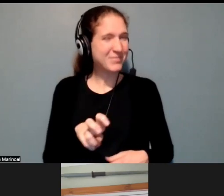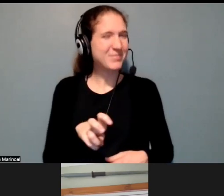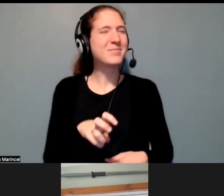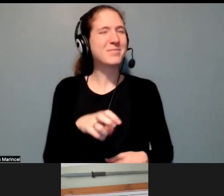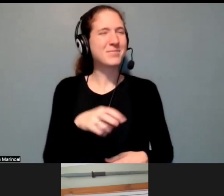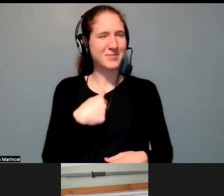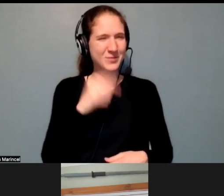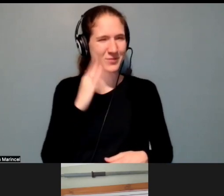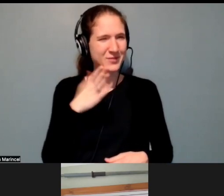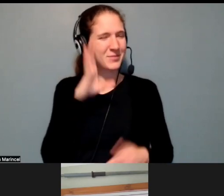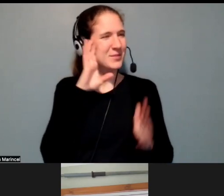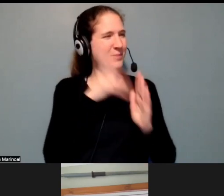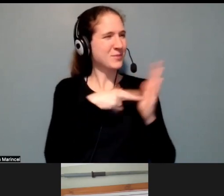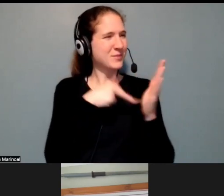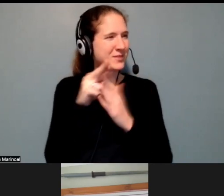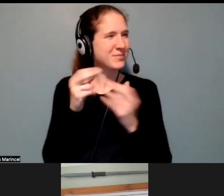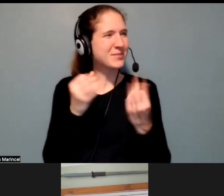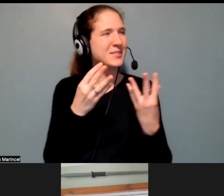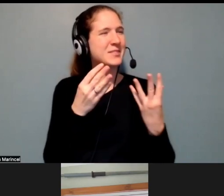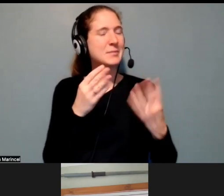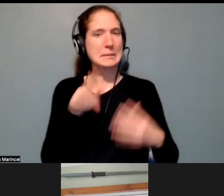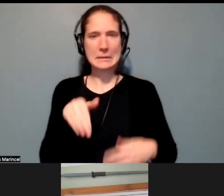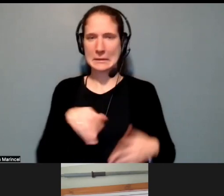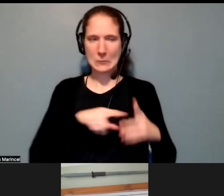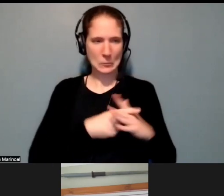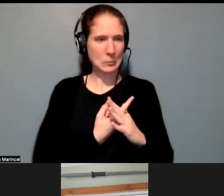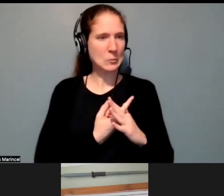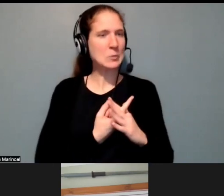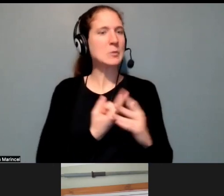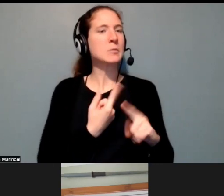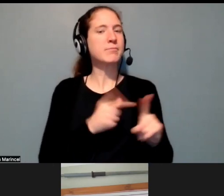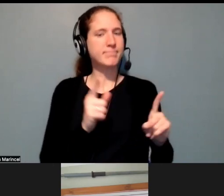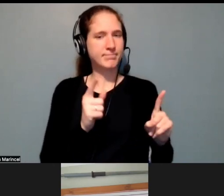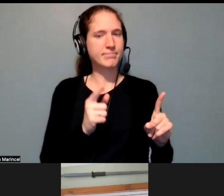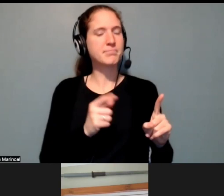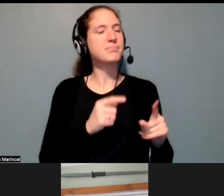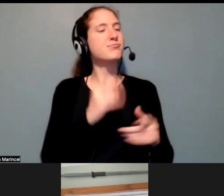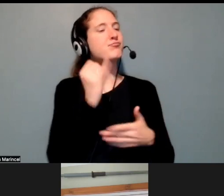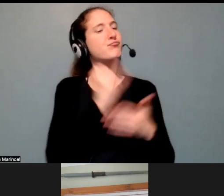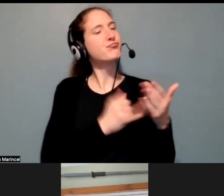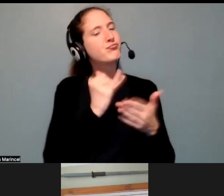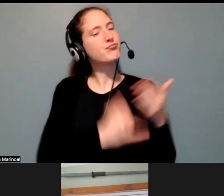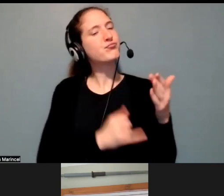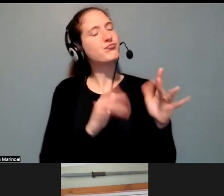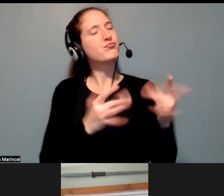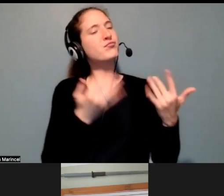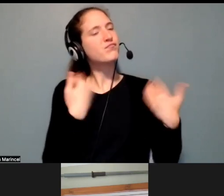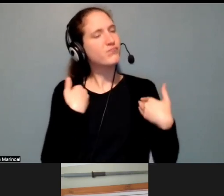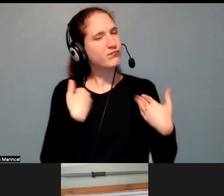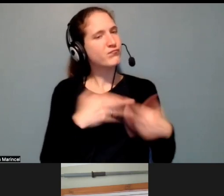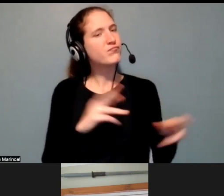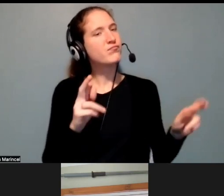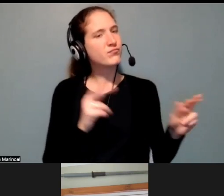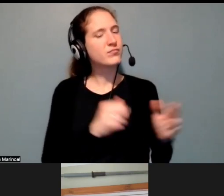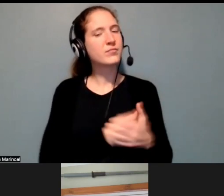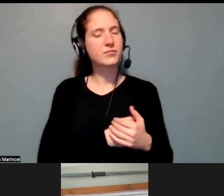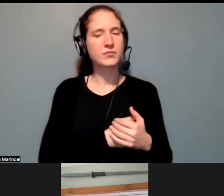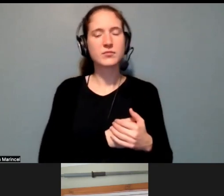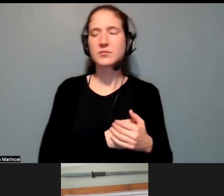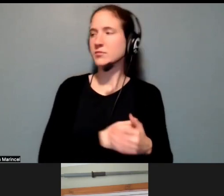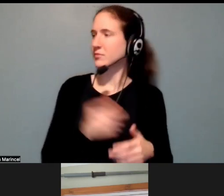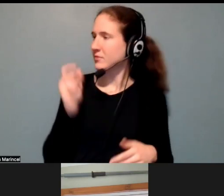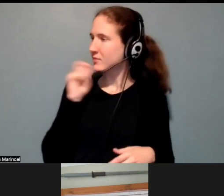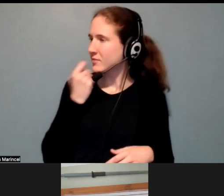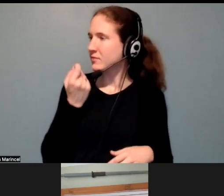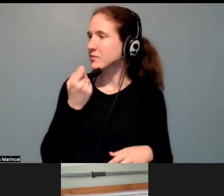paintings based on that trip. I haven't yet started, but I all my sketches and reference together. Neat. Do you rely